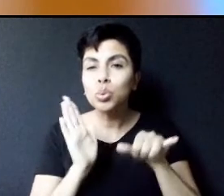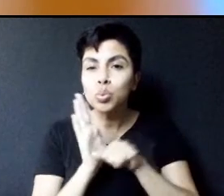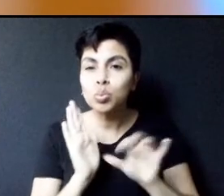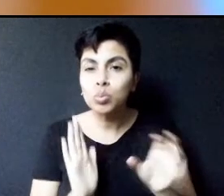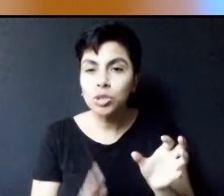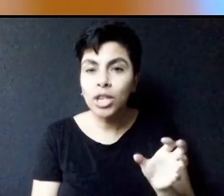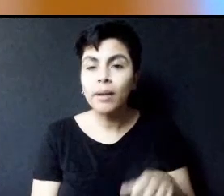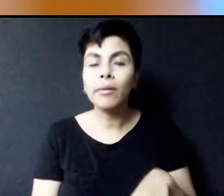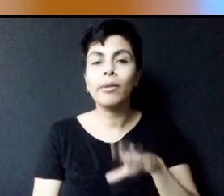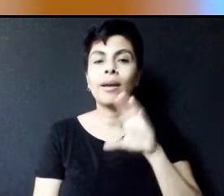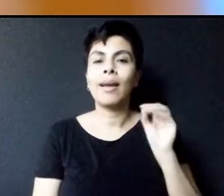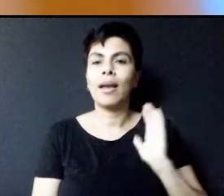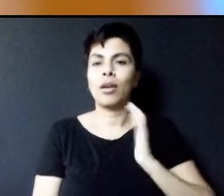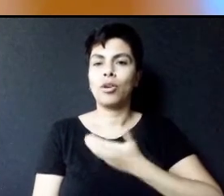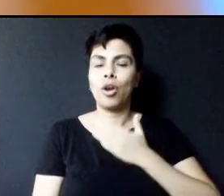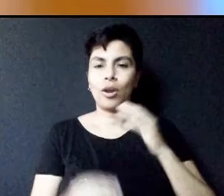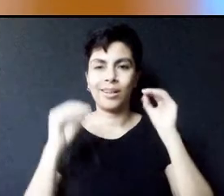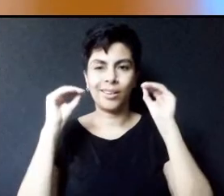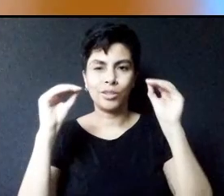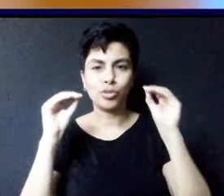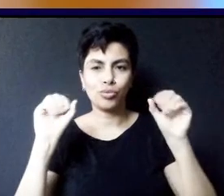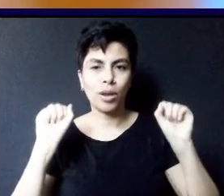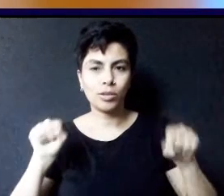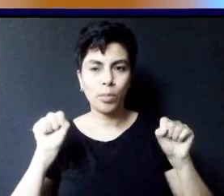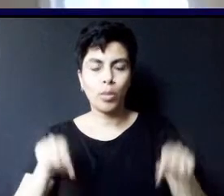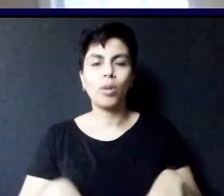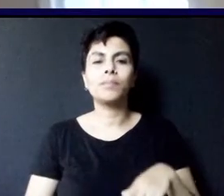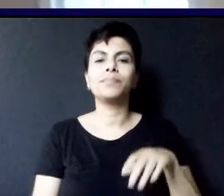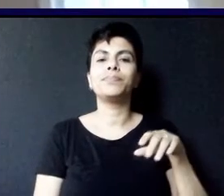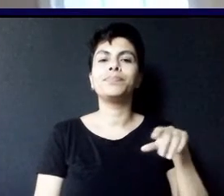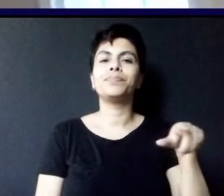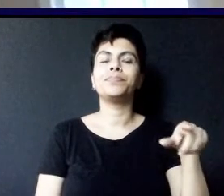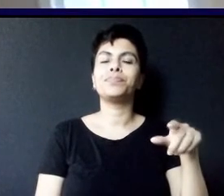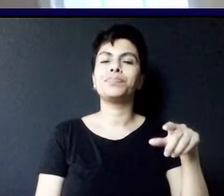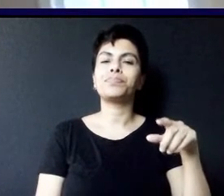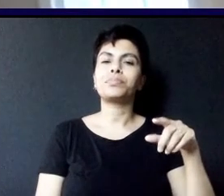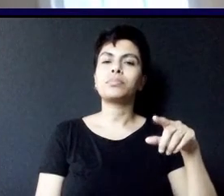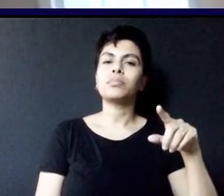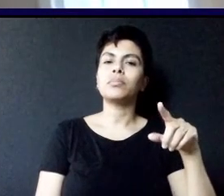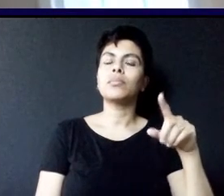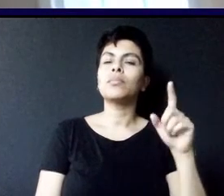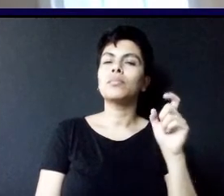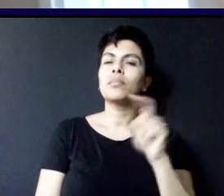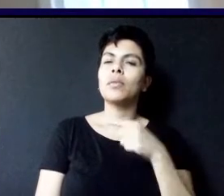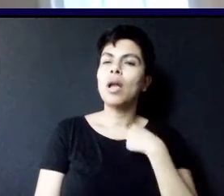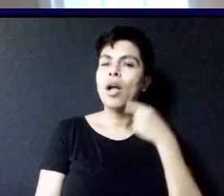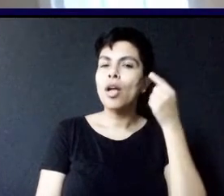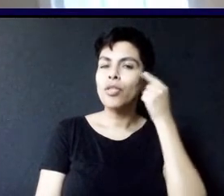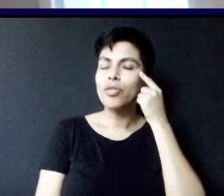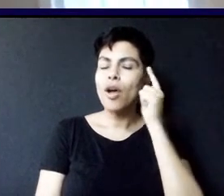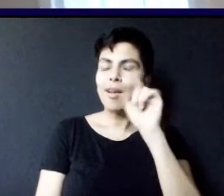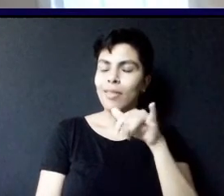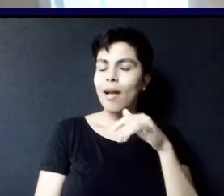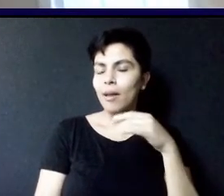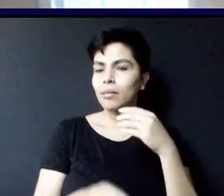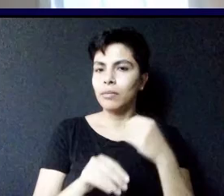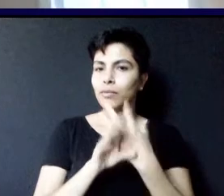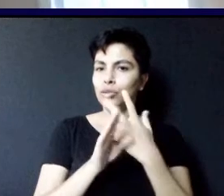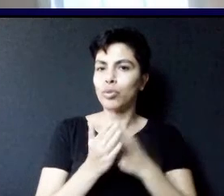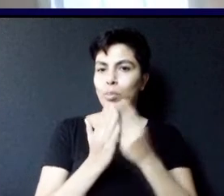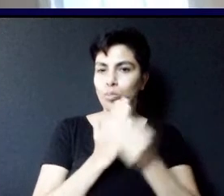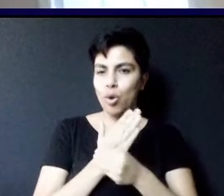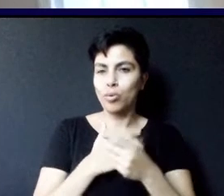channel and our Instructables. And Saki and Michelle, I thought that Aubrey's question about